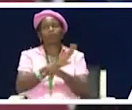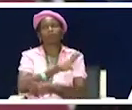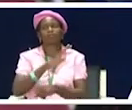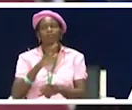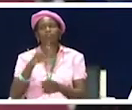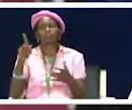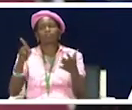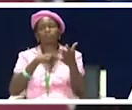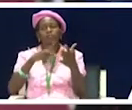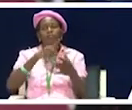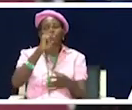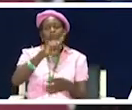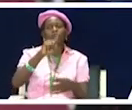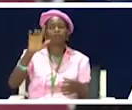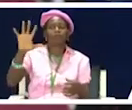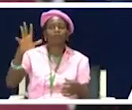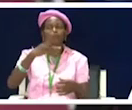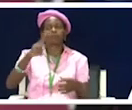Psalm 115 verse 3.